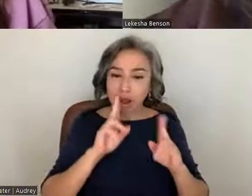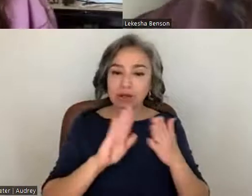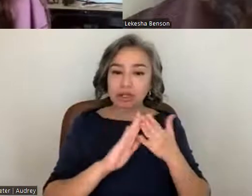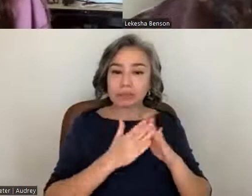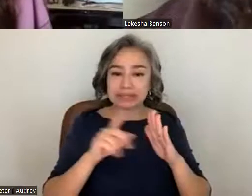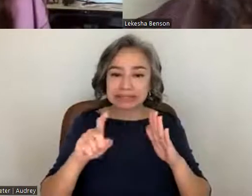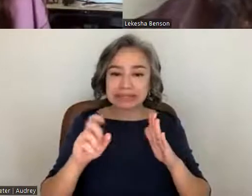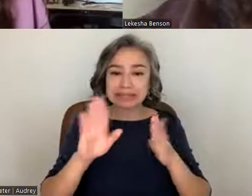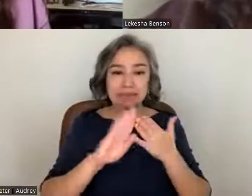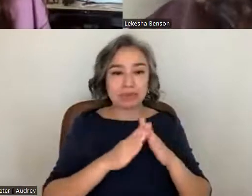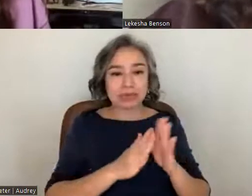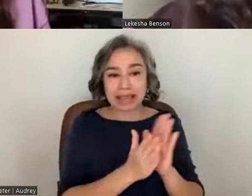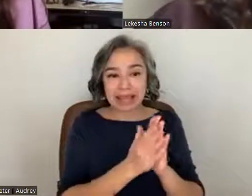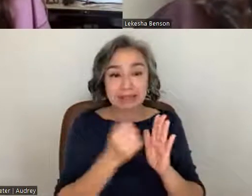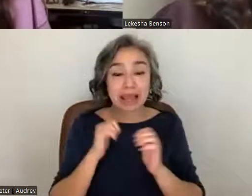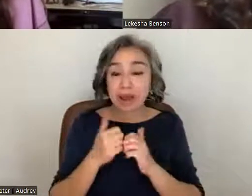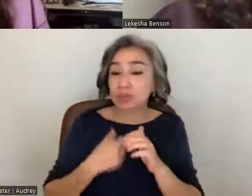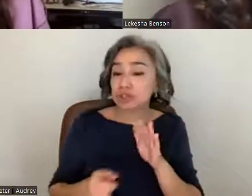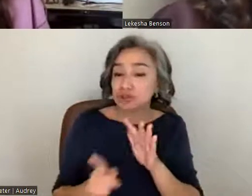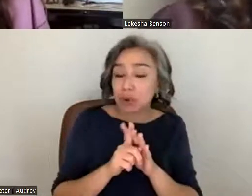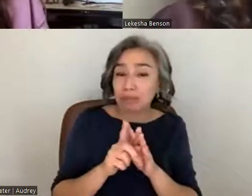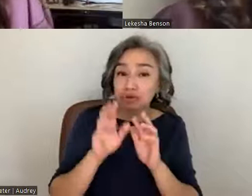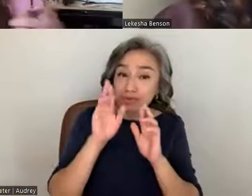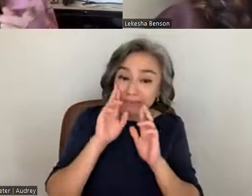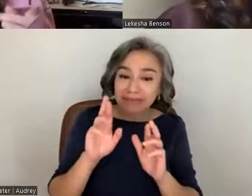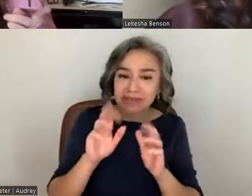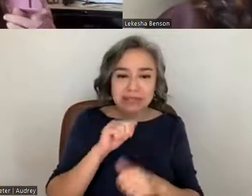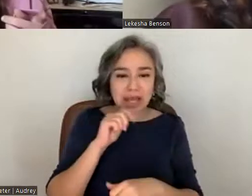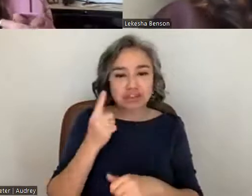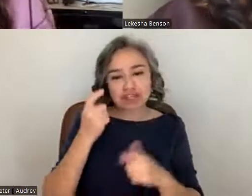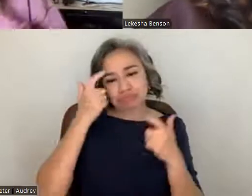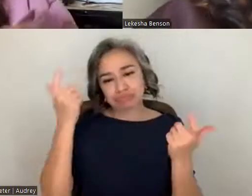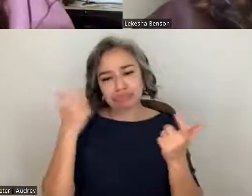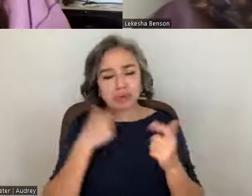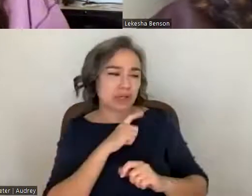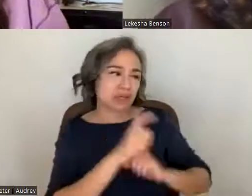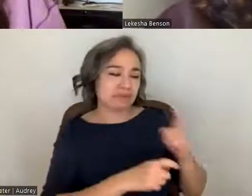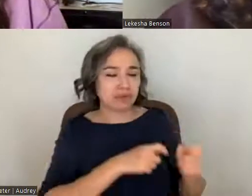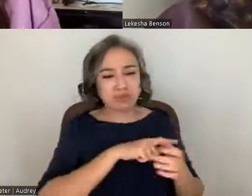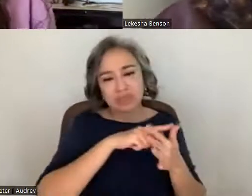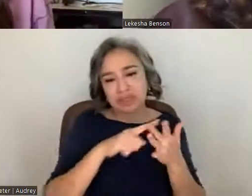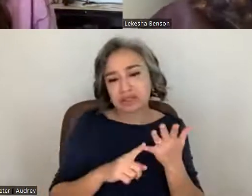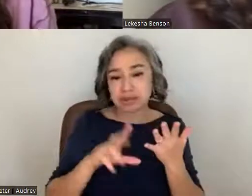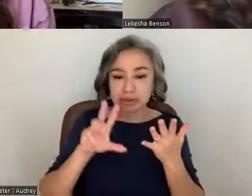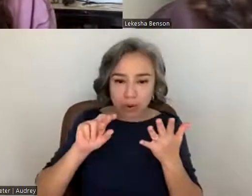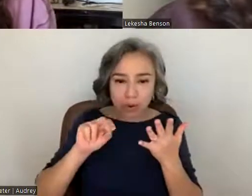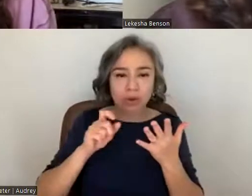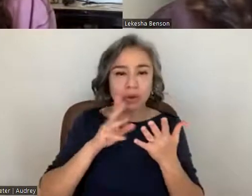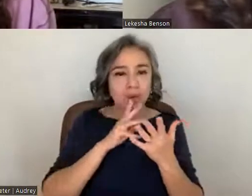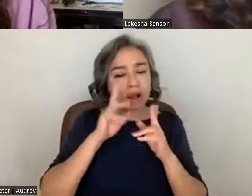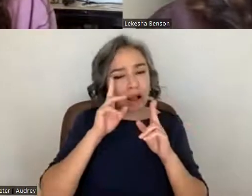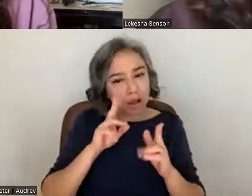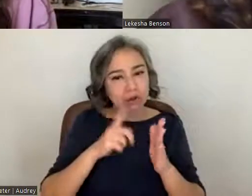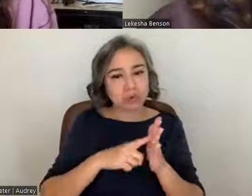asks, and show up respectfully, is not by saying, here's what we're going to give you, but we're going to honor, like what it is that's